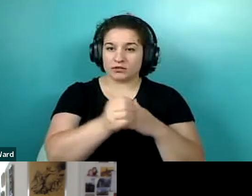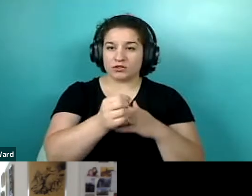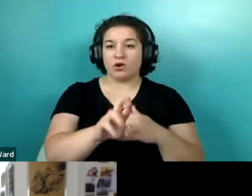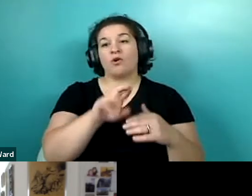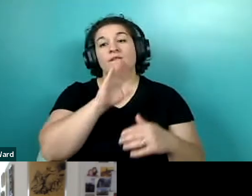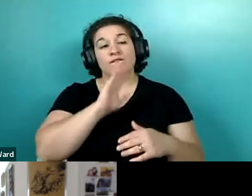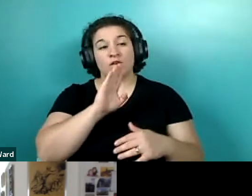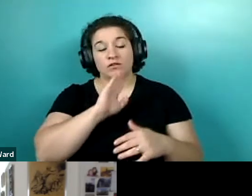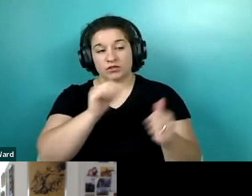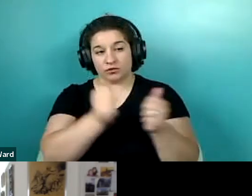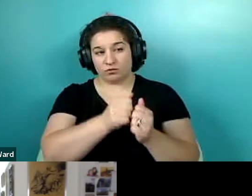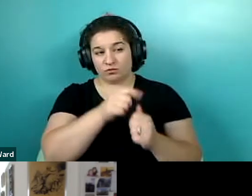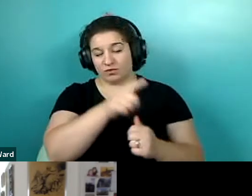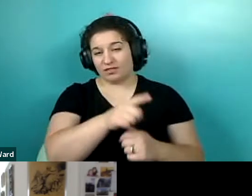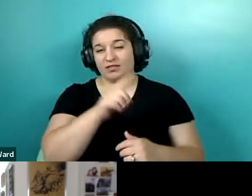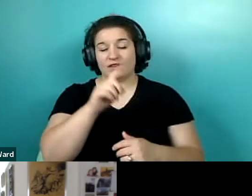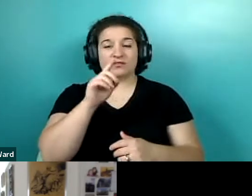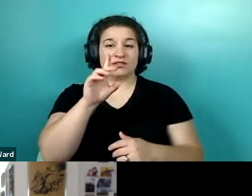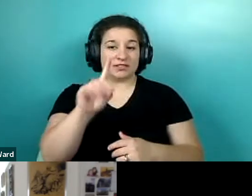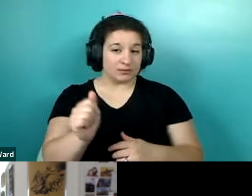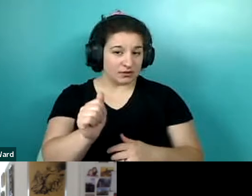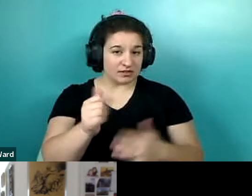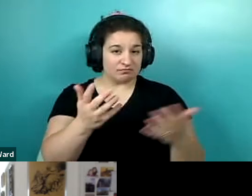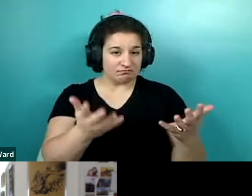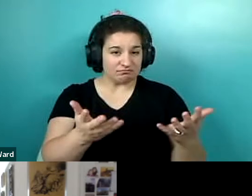disabilities? Yeah, I mean, I think,